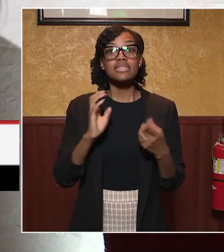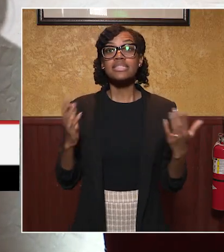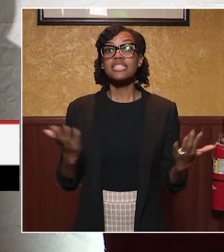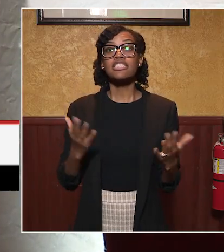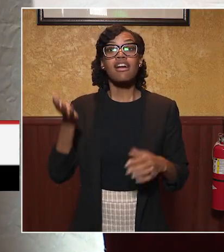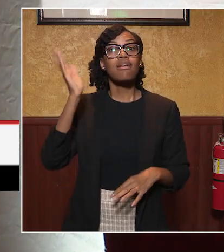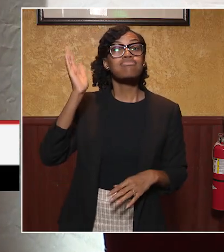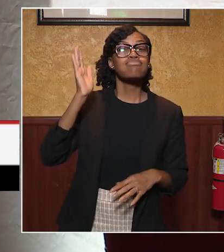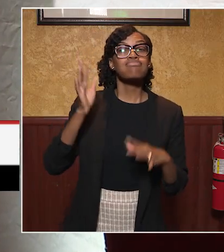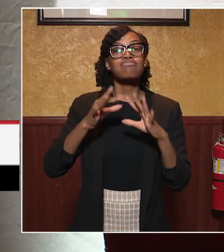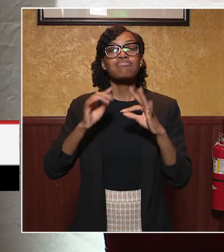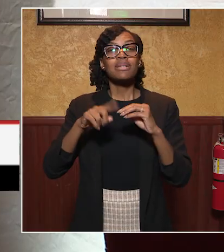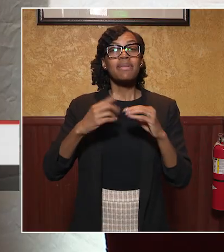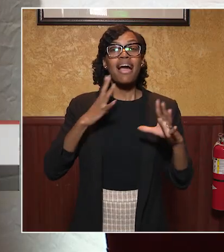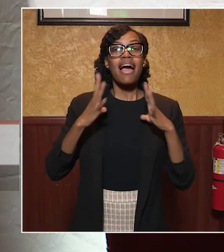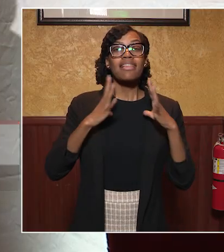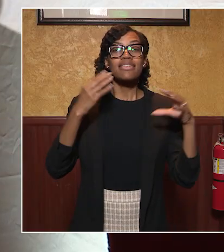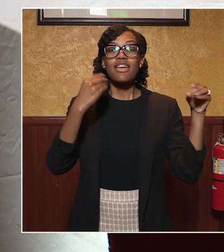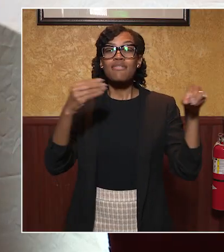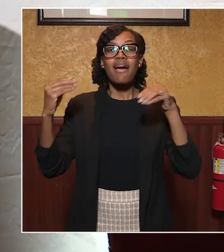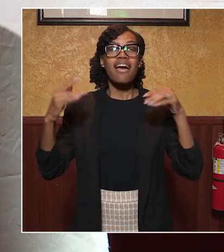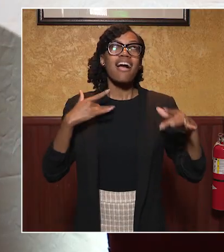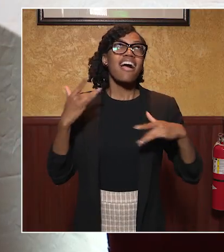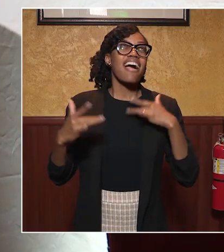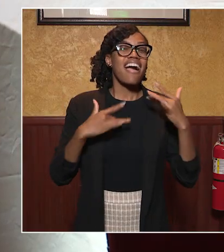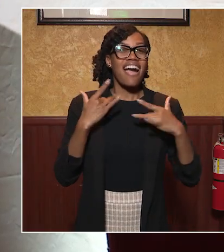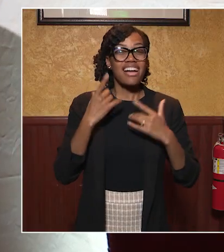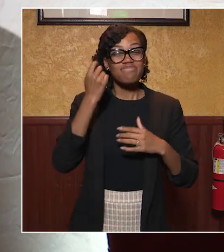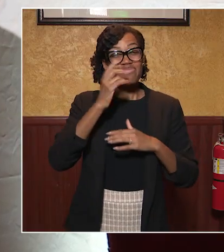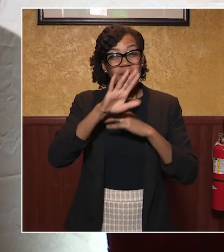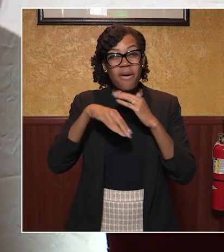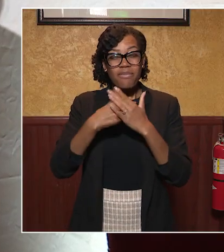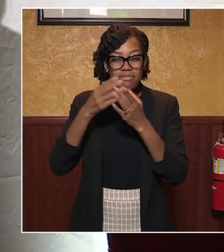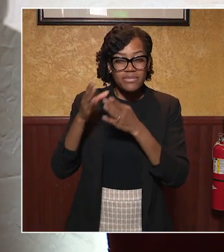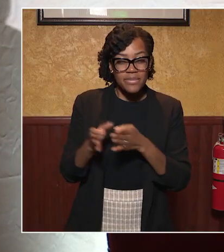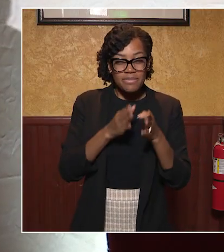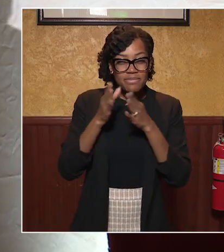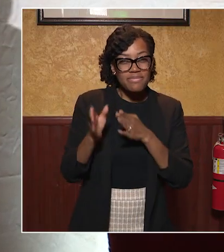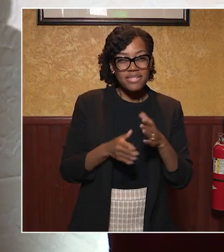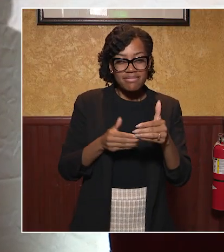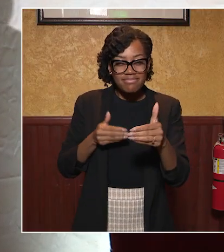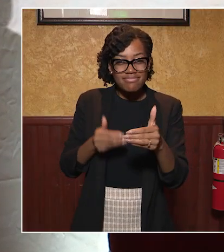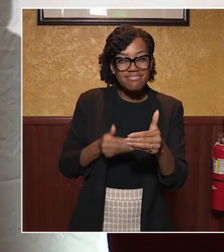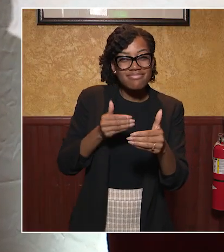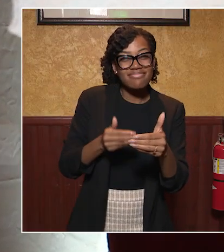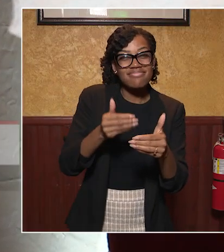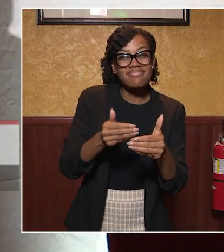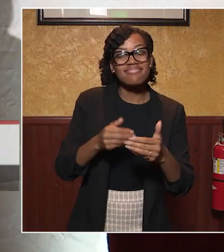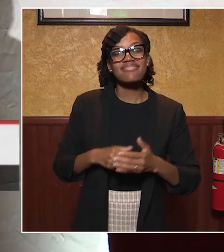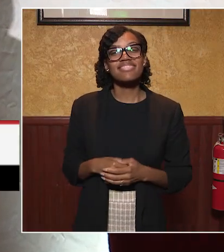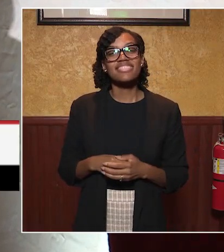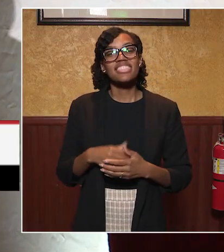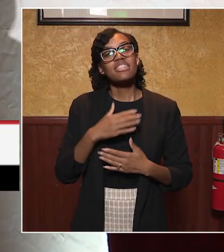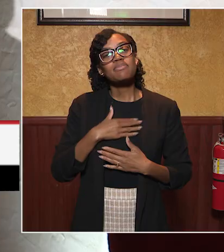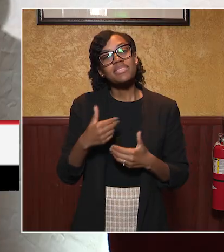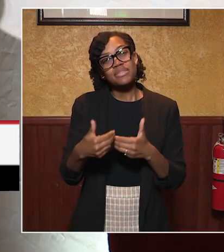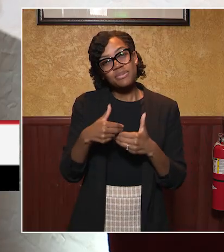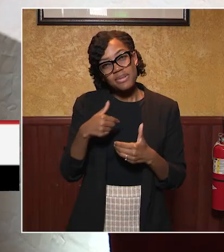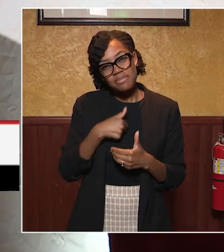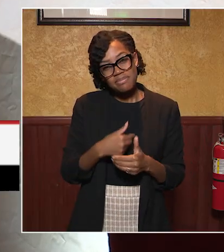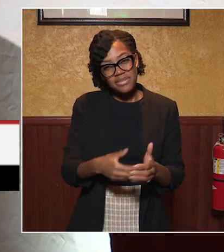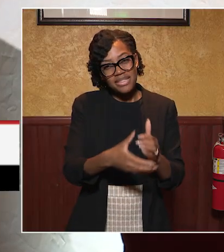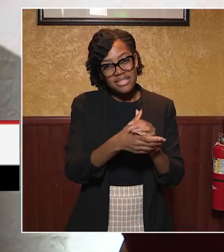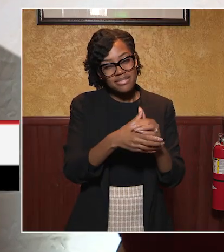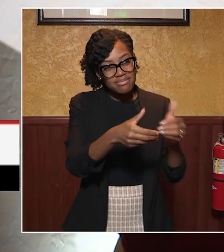our holiday market and all of our preparations to get there. Please join me in thanking